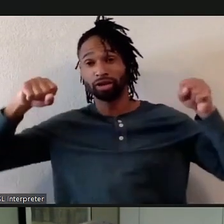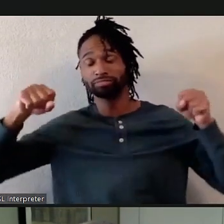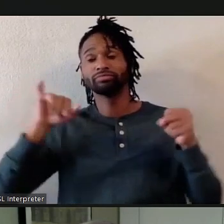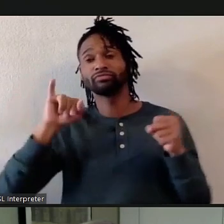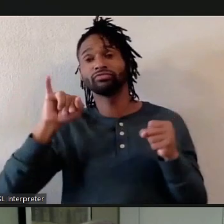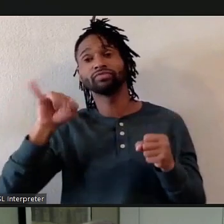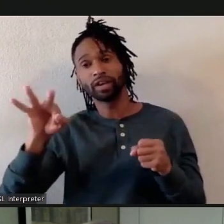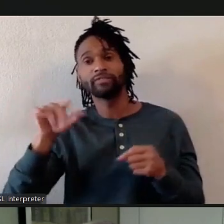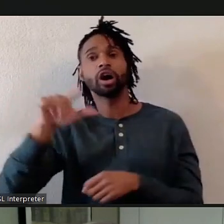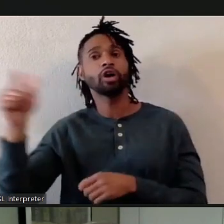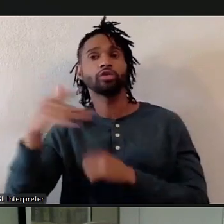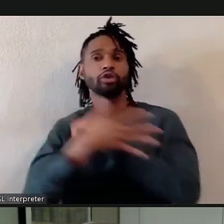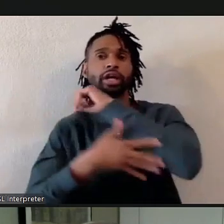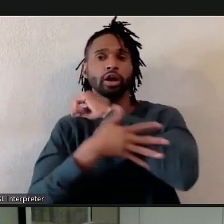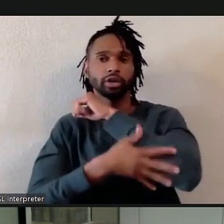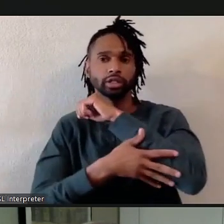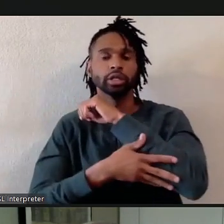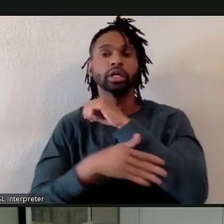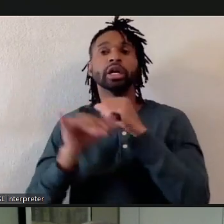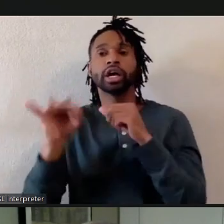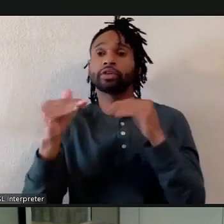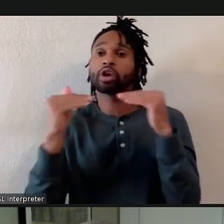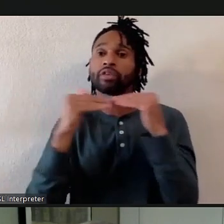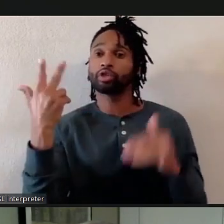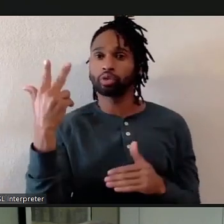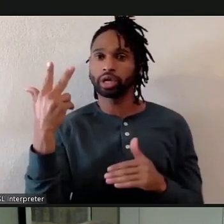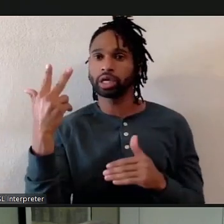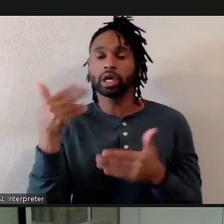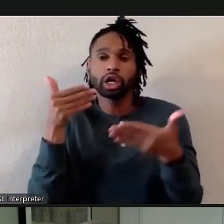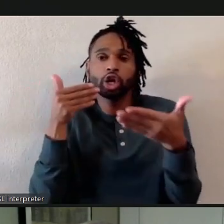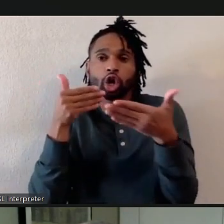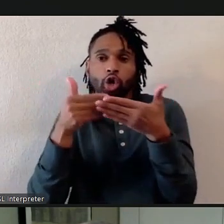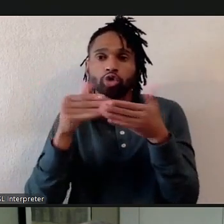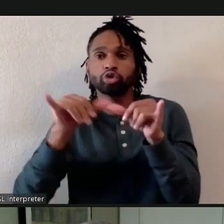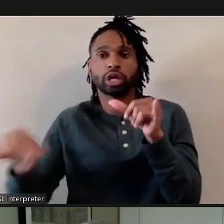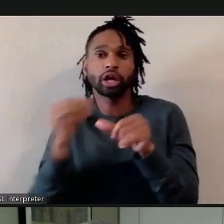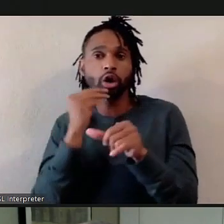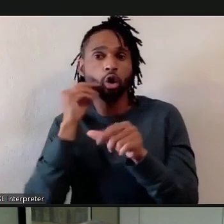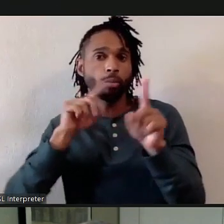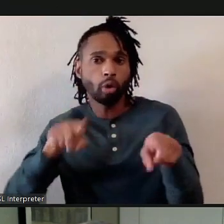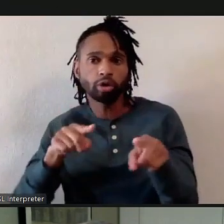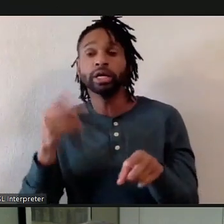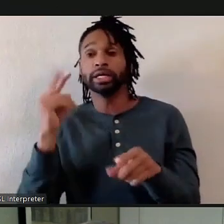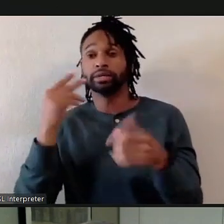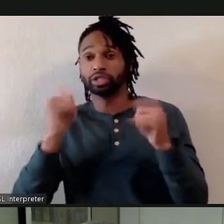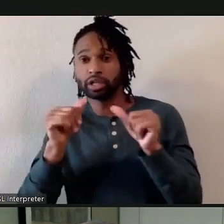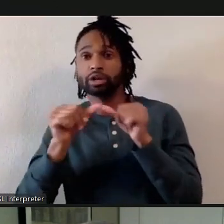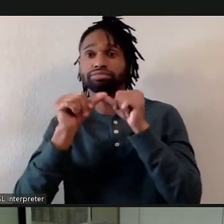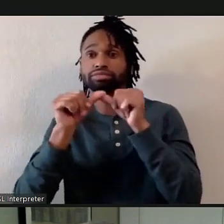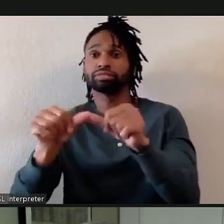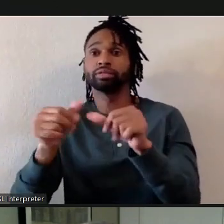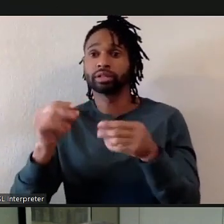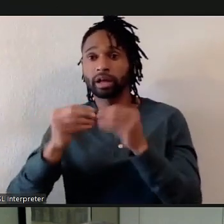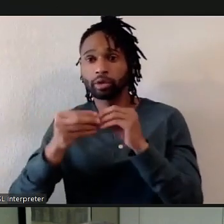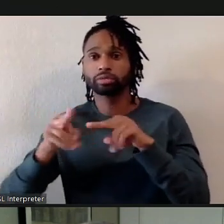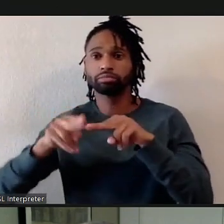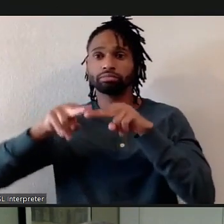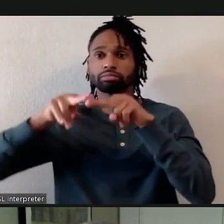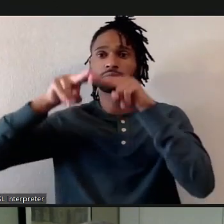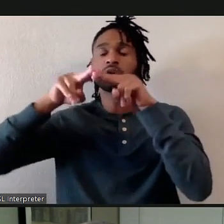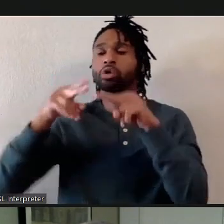counties, as they're in the level 3, approaching stay at home and still seeing numbers go up, will say, look, we need to do